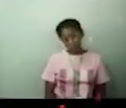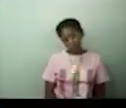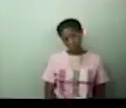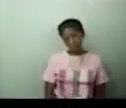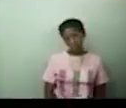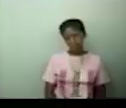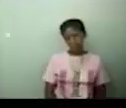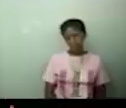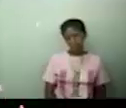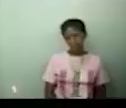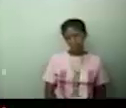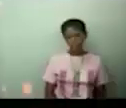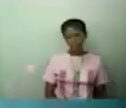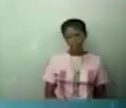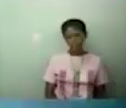If you can play the file.